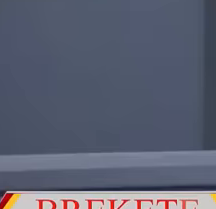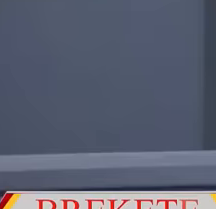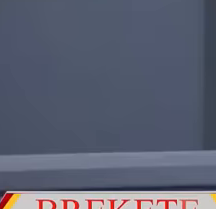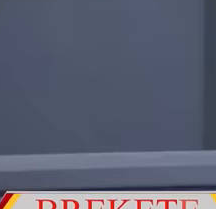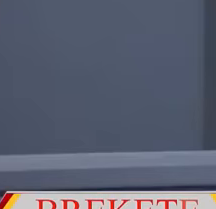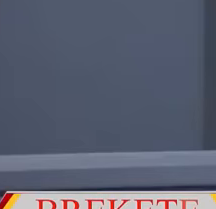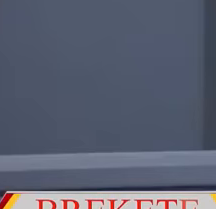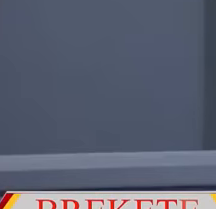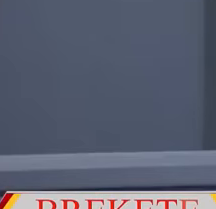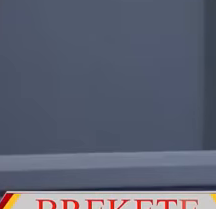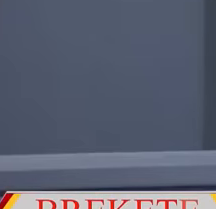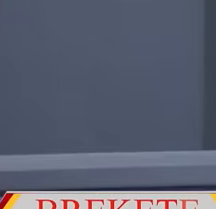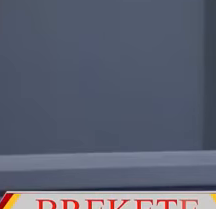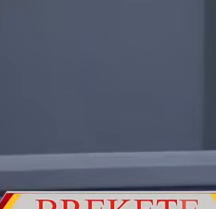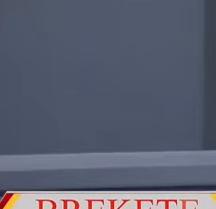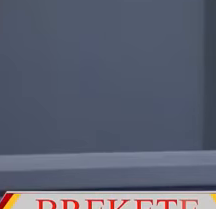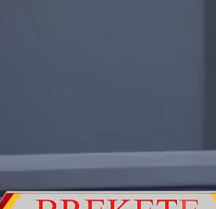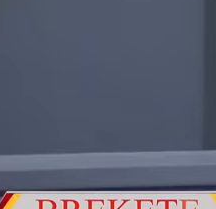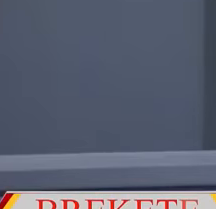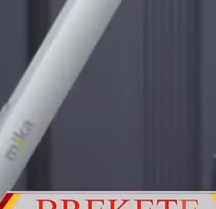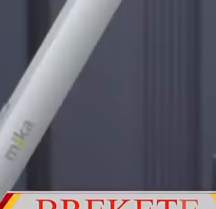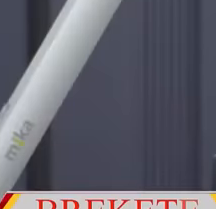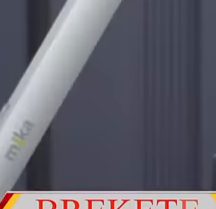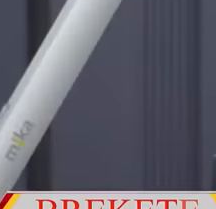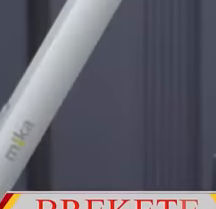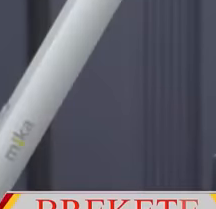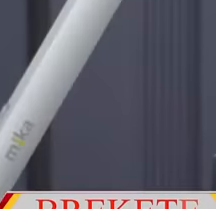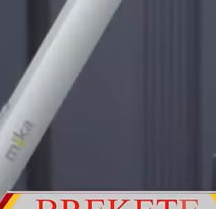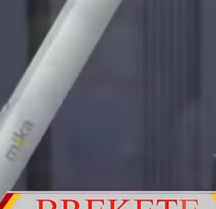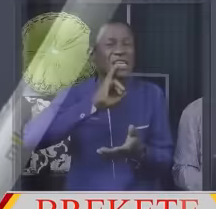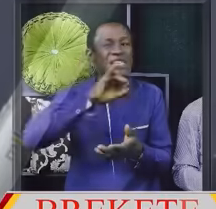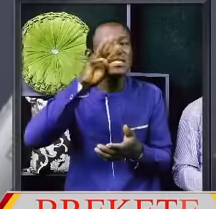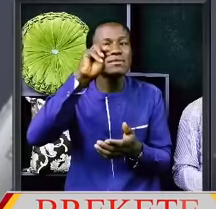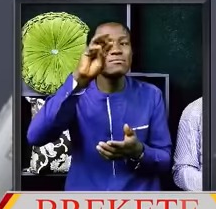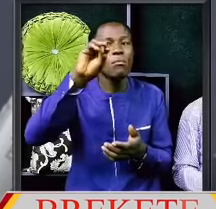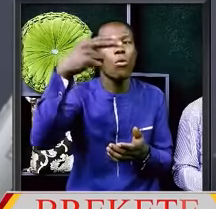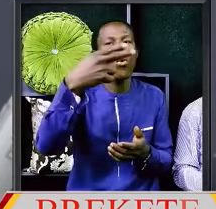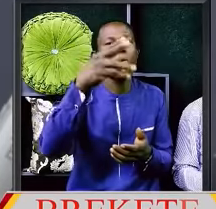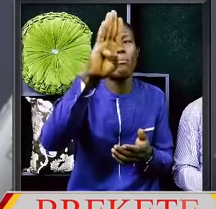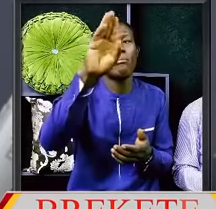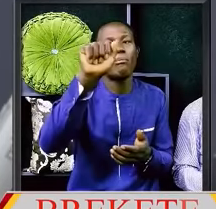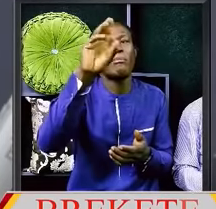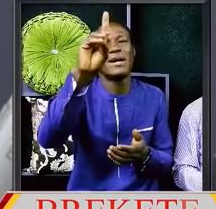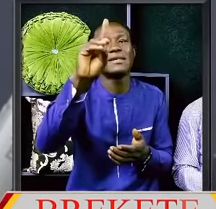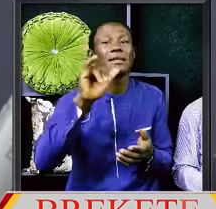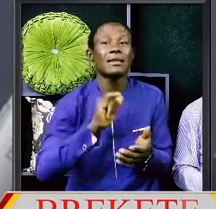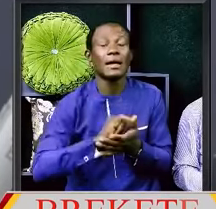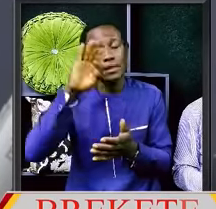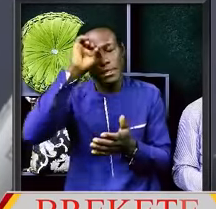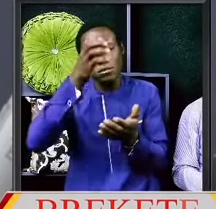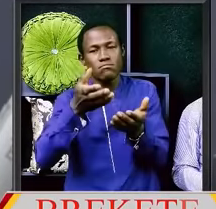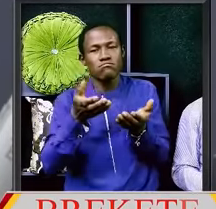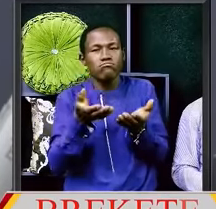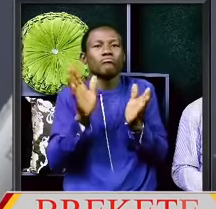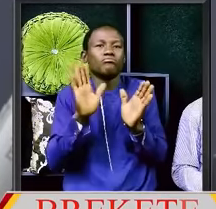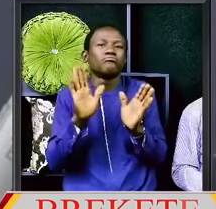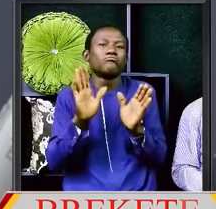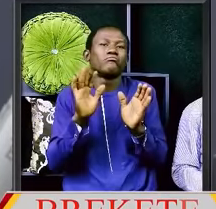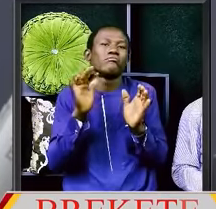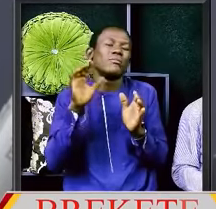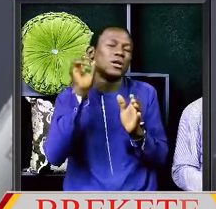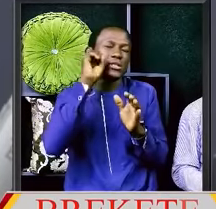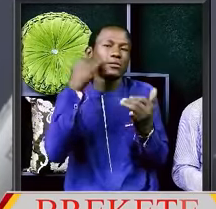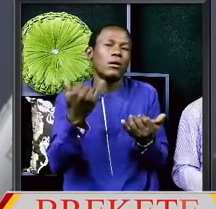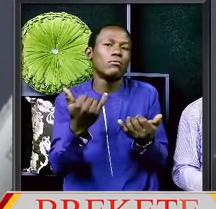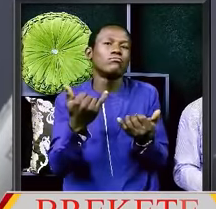his son now he want because of tomorrow of him that is in your future so she come pack her load so she come pack up. Her load come off her house thank you very